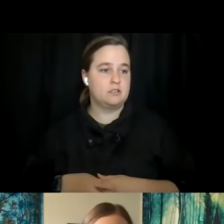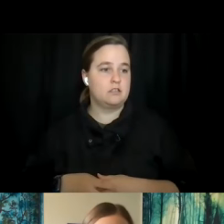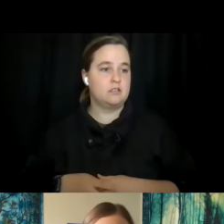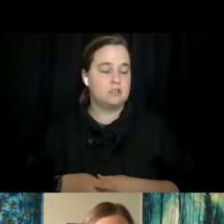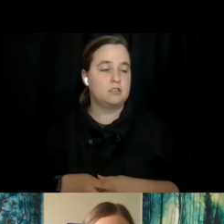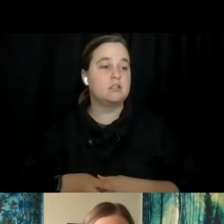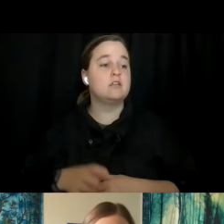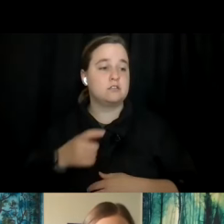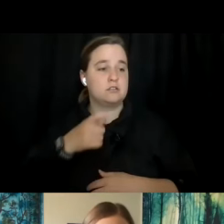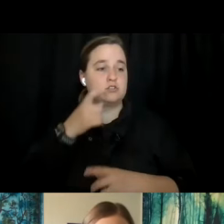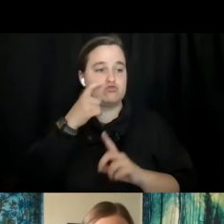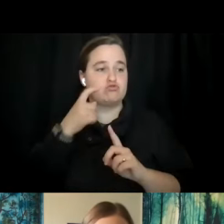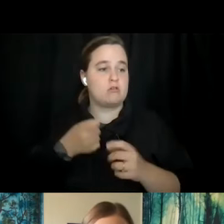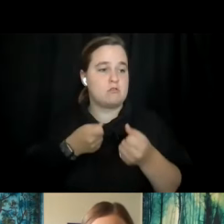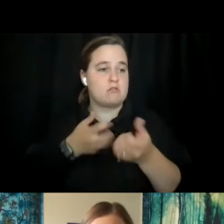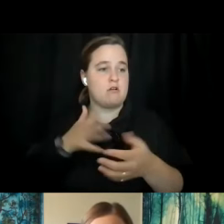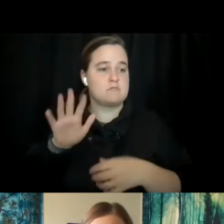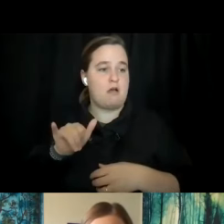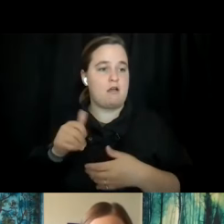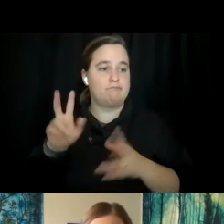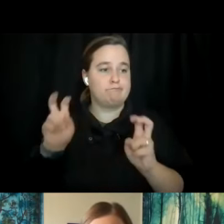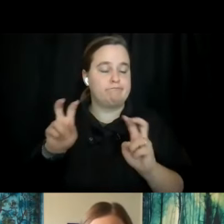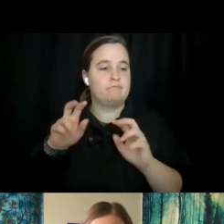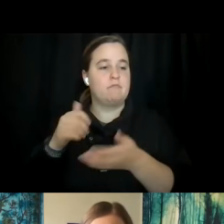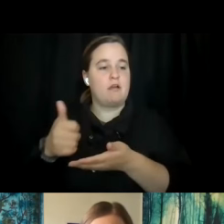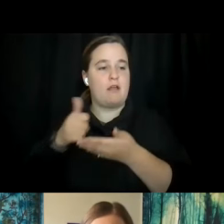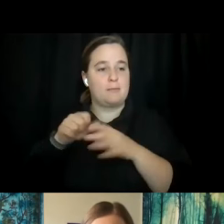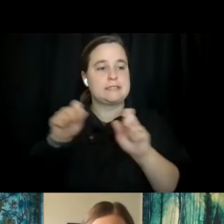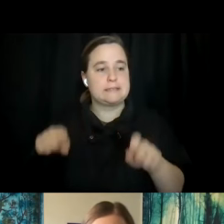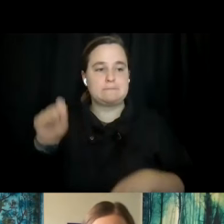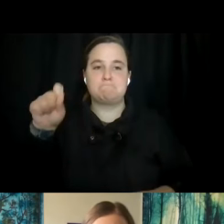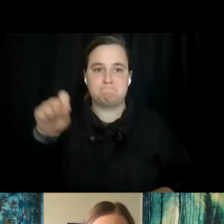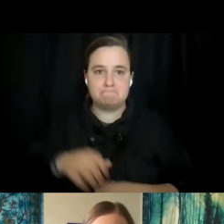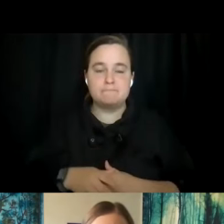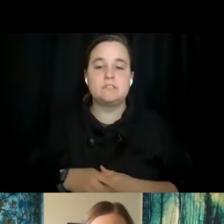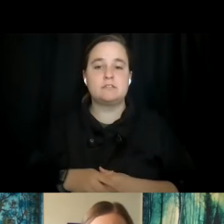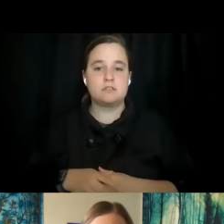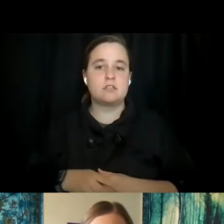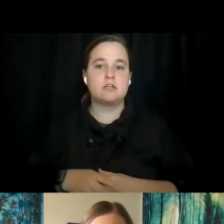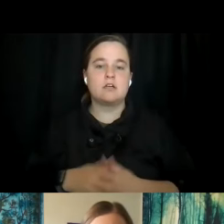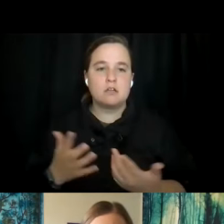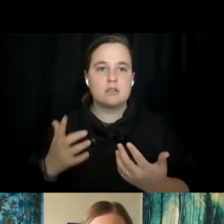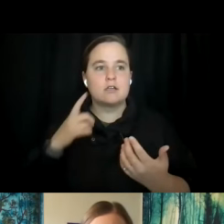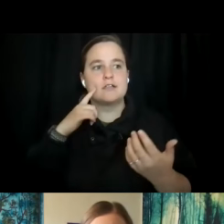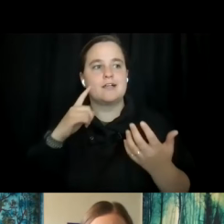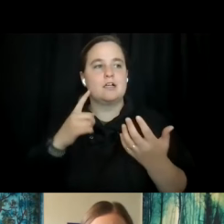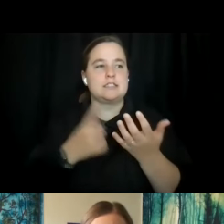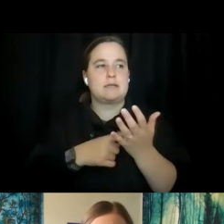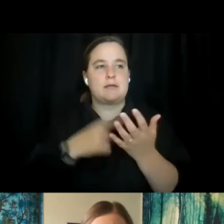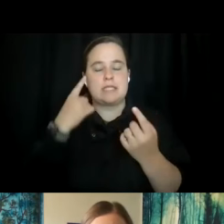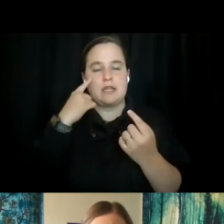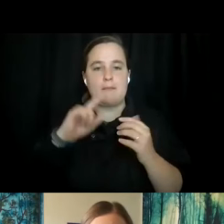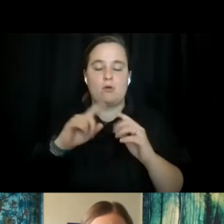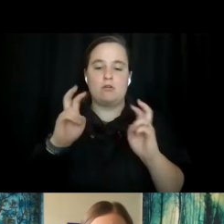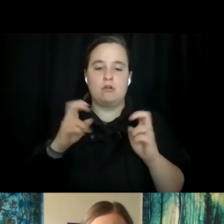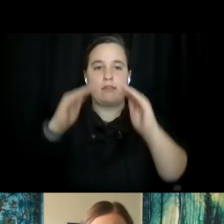Helping systems, yes. And sometimes I think with that, it's like a hierarchy of helping too, instead